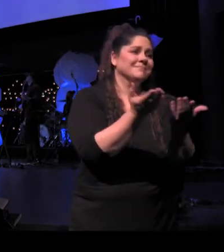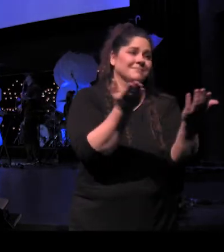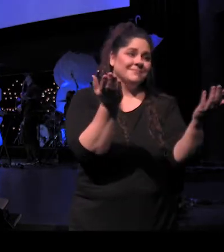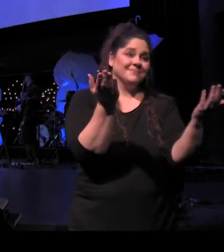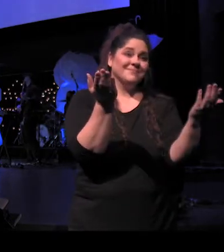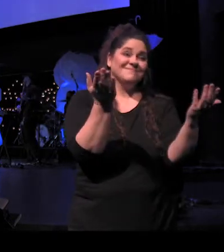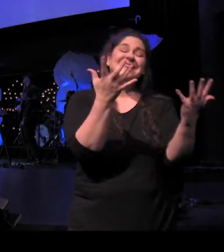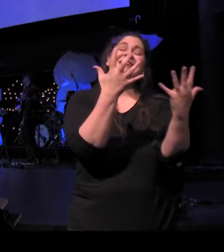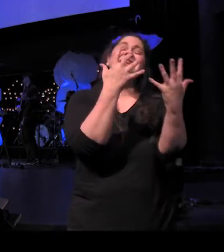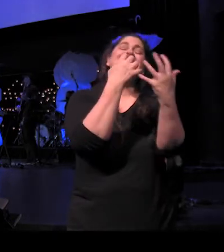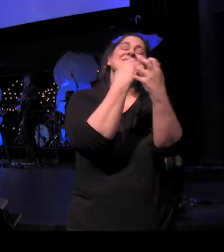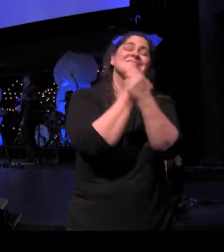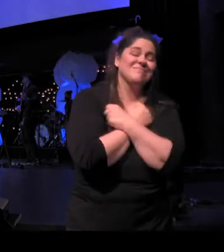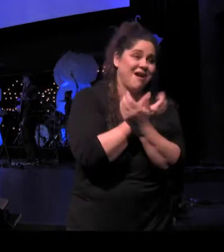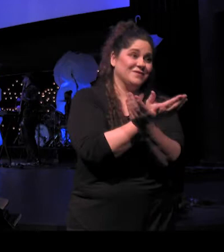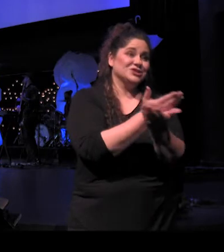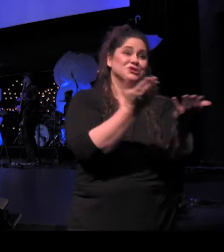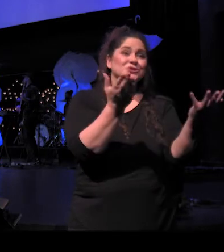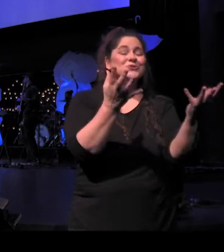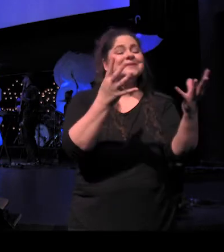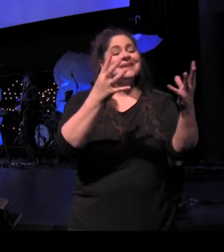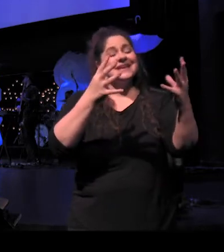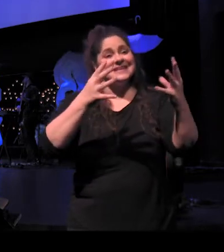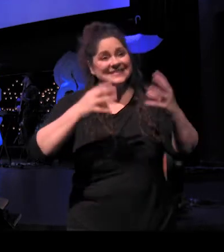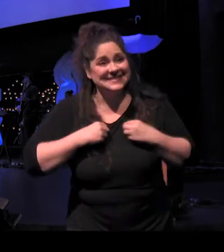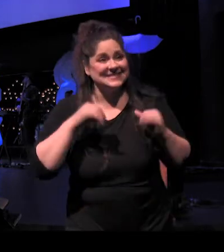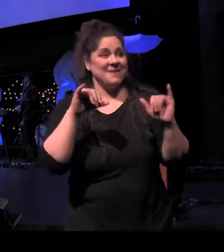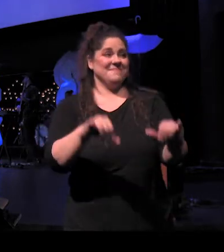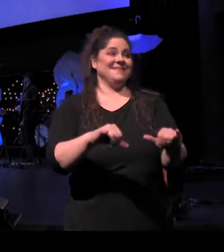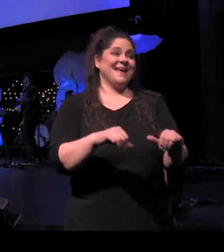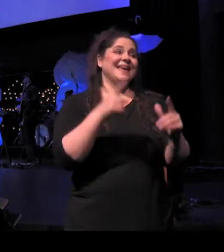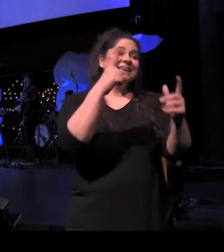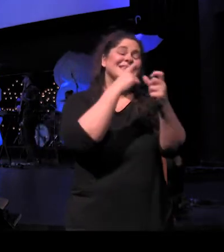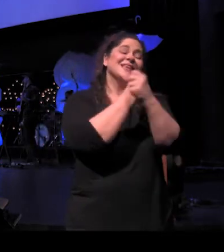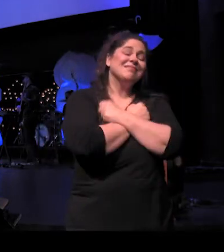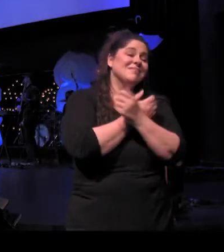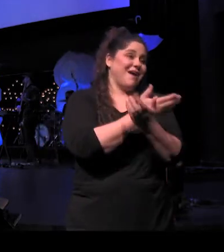say it again, he loves you. Receive it, he loves you.